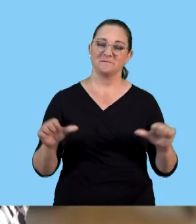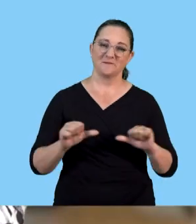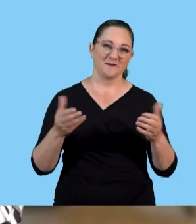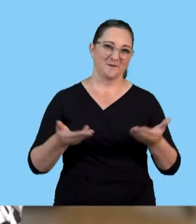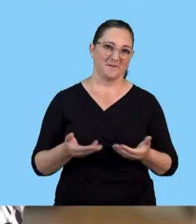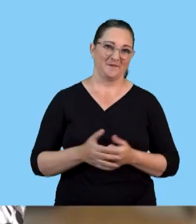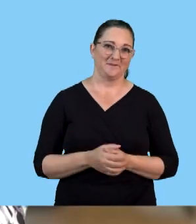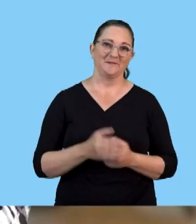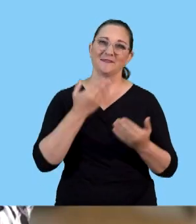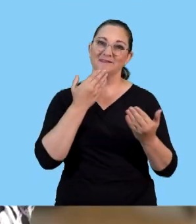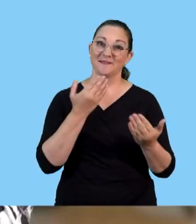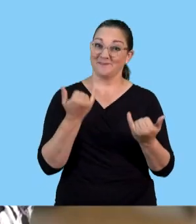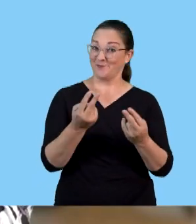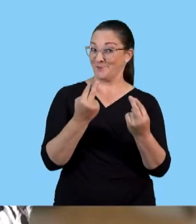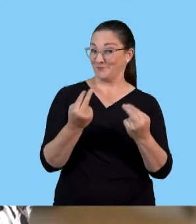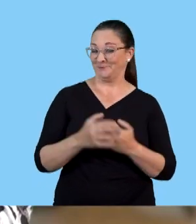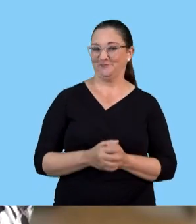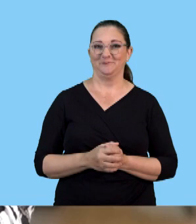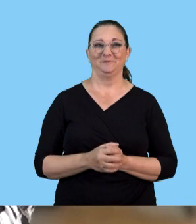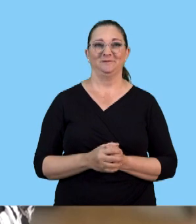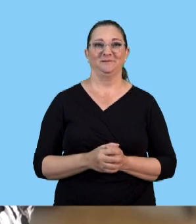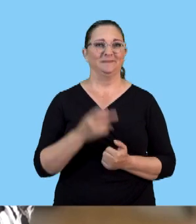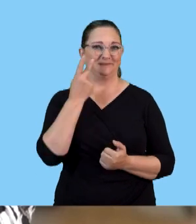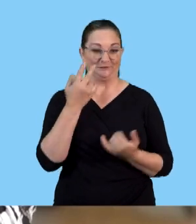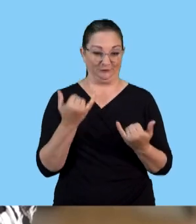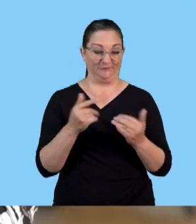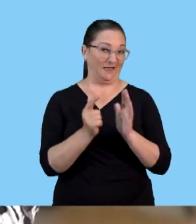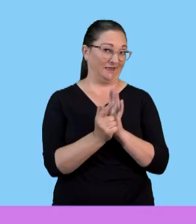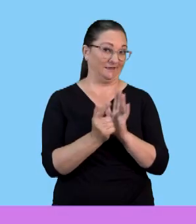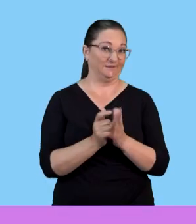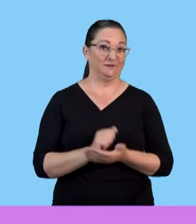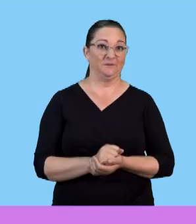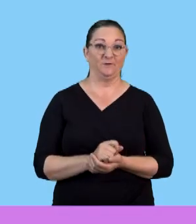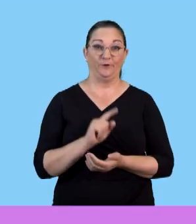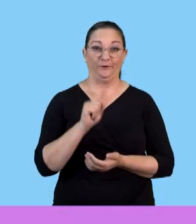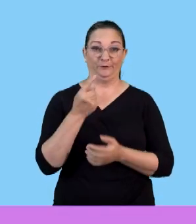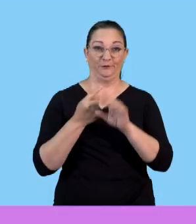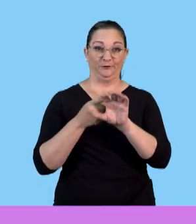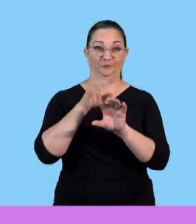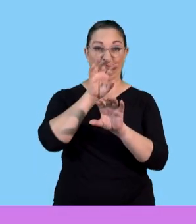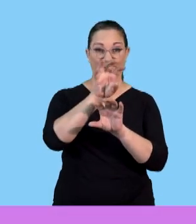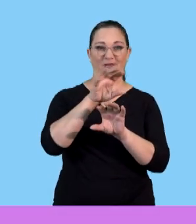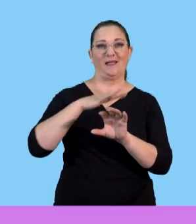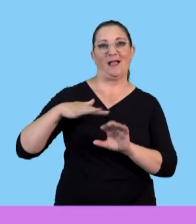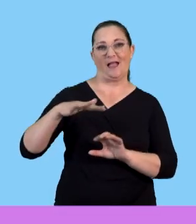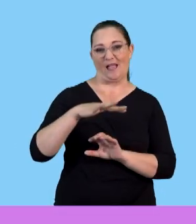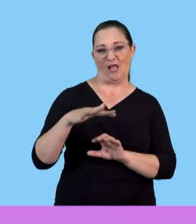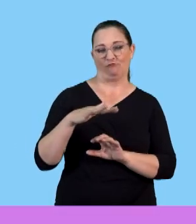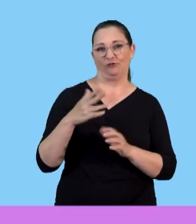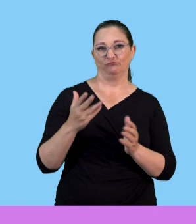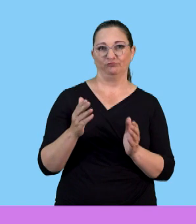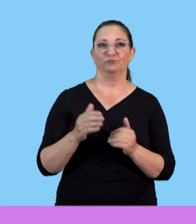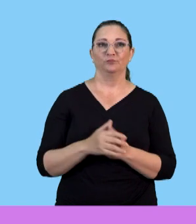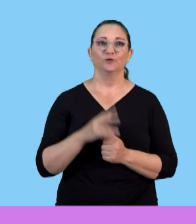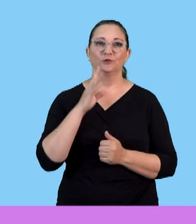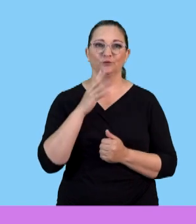Welcome back. Thank you for tuning in. Let's look at today's lesson. First, we're going to do the perimeter and area of a square. That's what